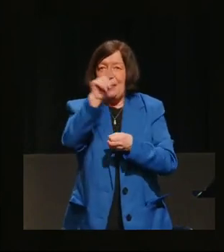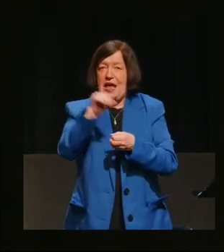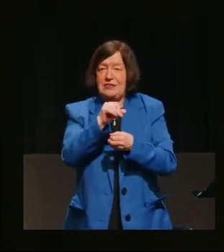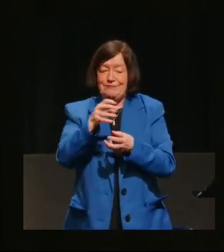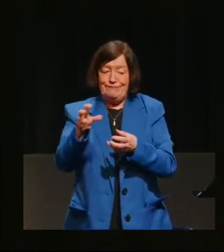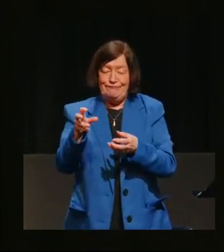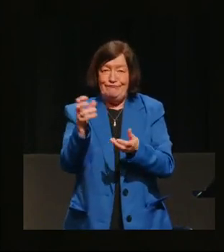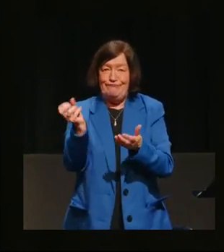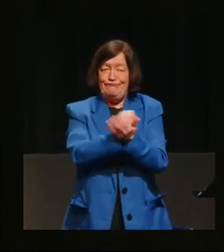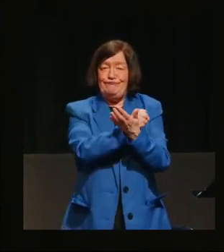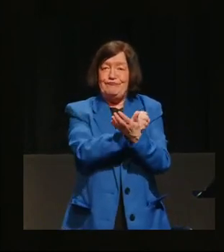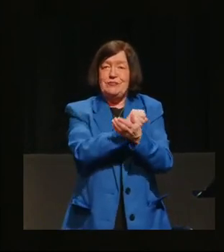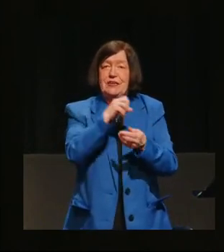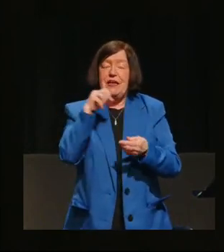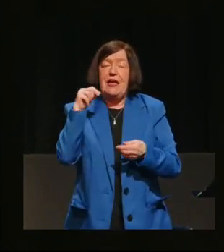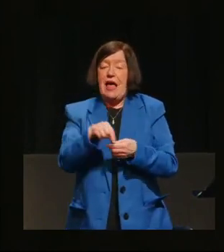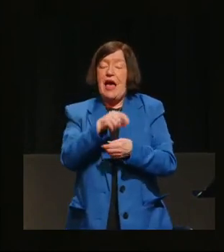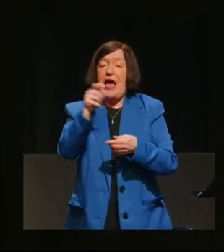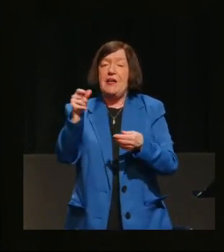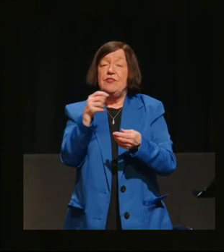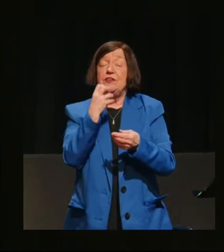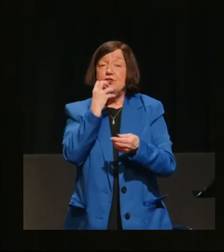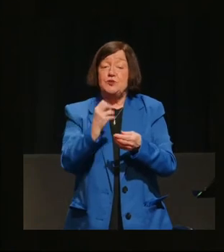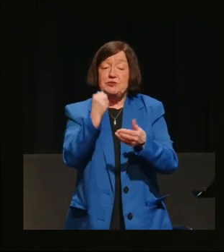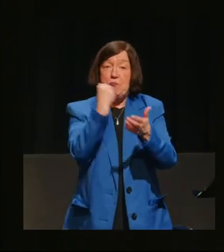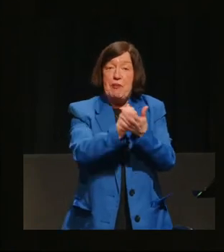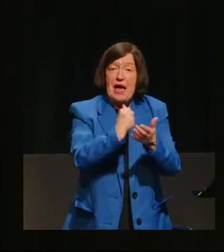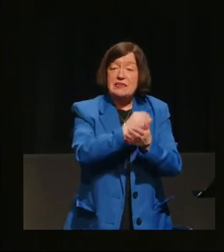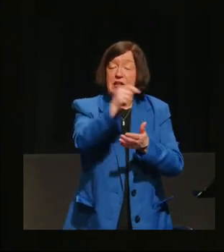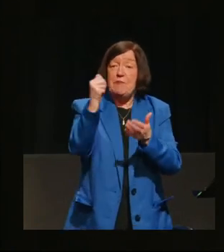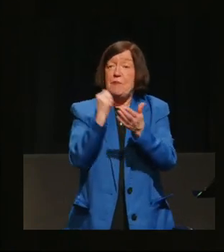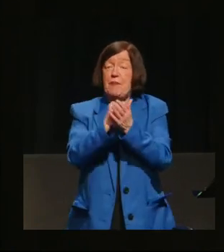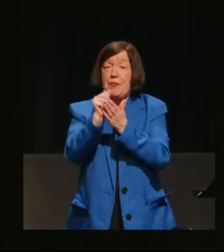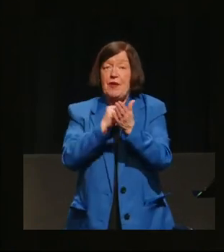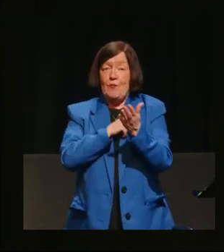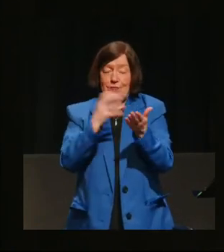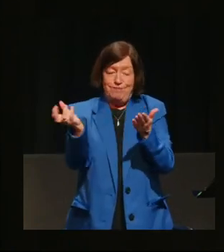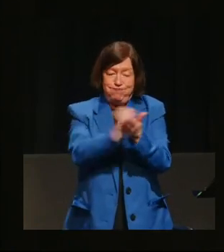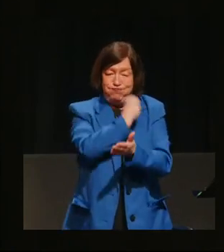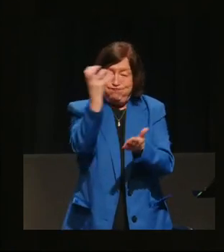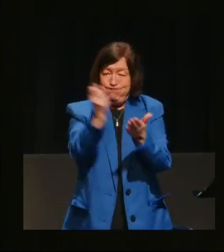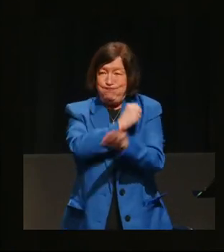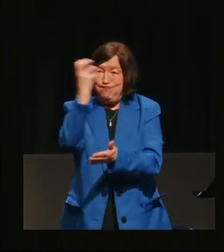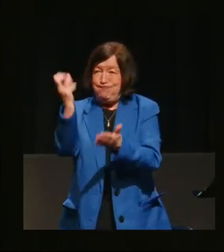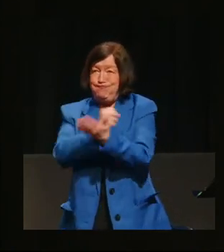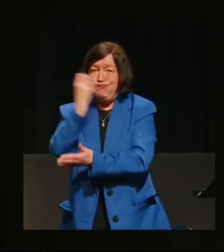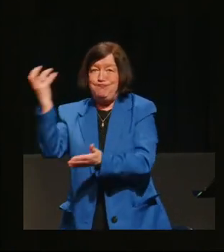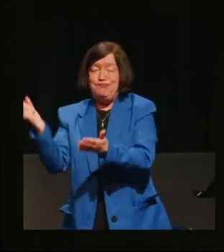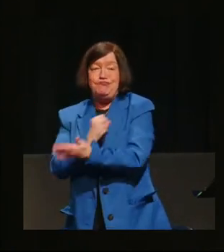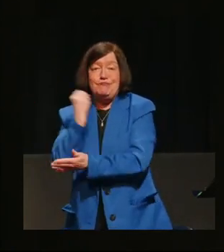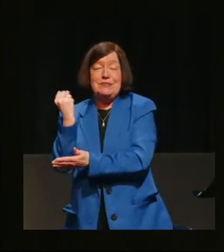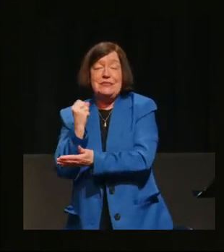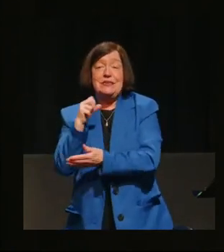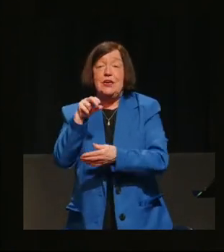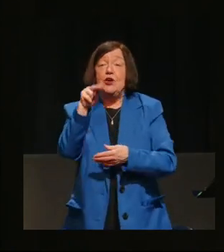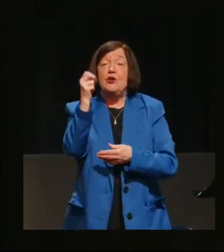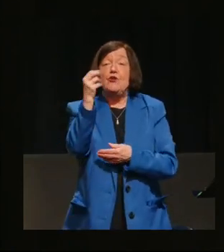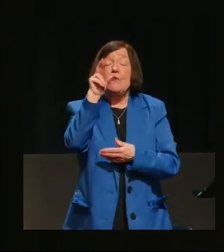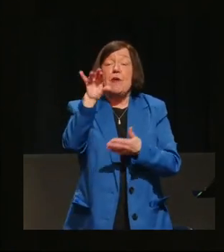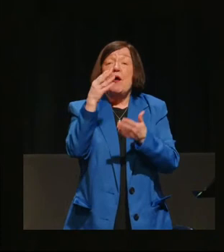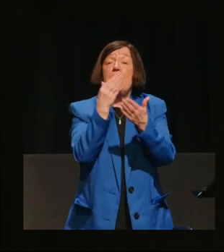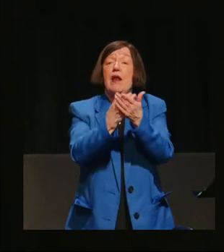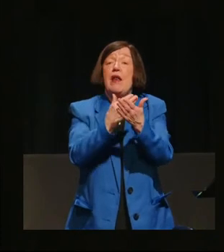state, and Jewish banks and bank accounts held by Jews were confiscated. The Nuremberg